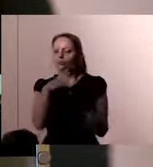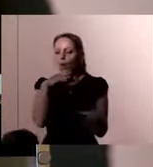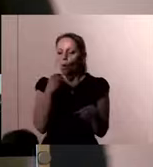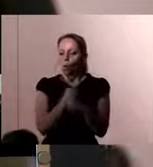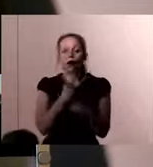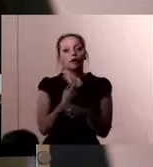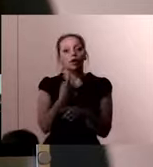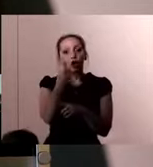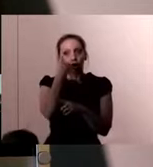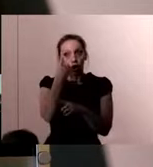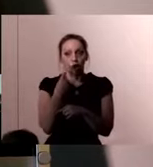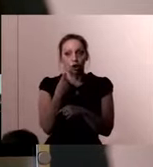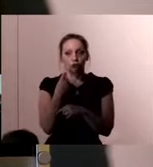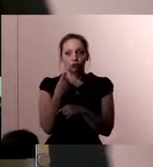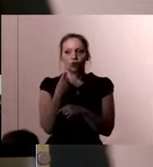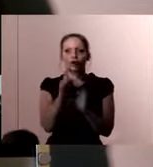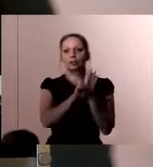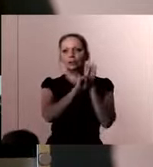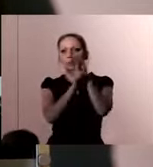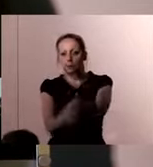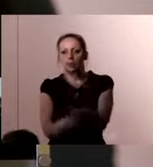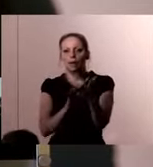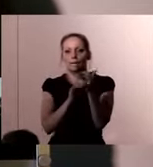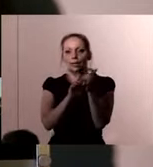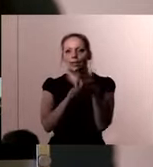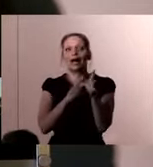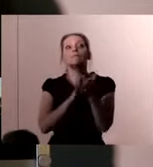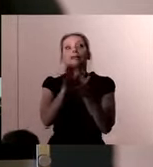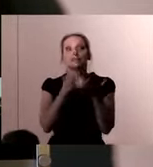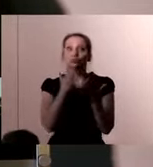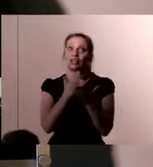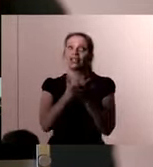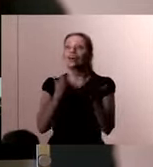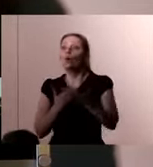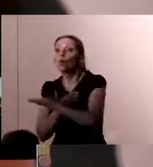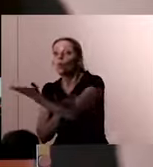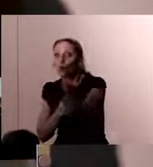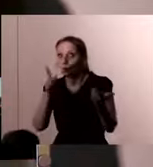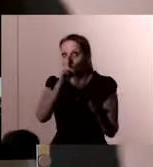government tries to take the media down overnight, then everyone is in trouble.